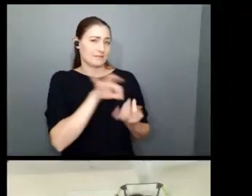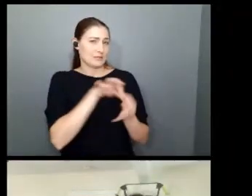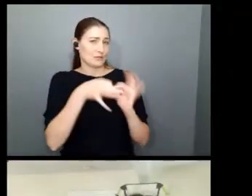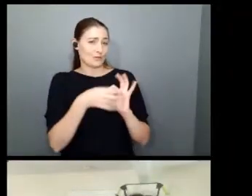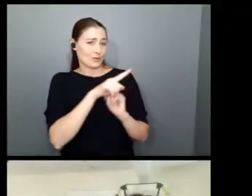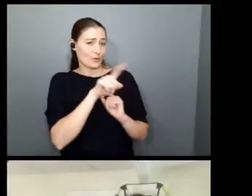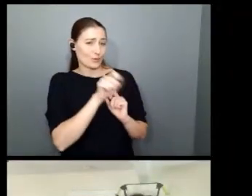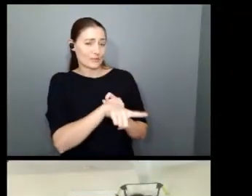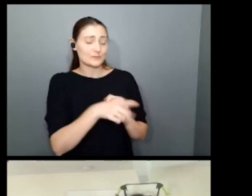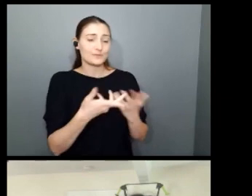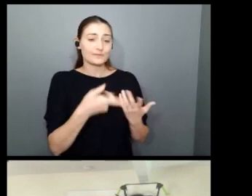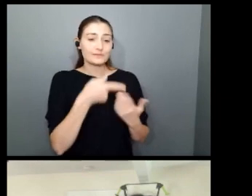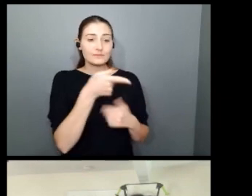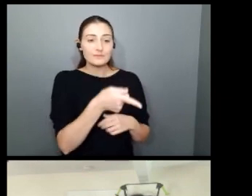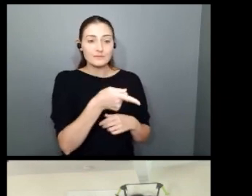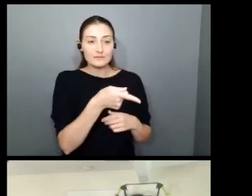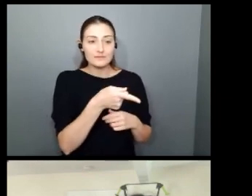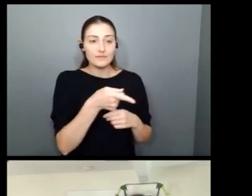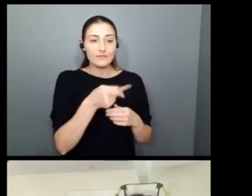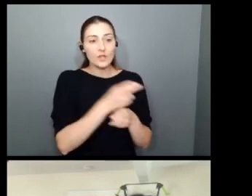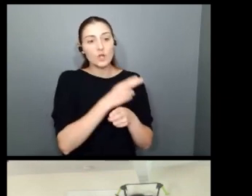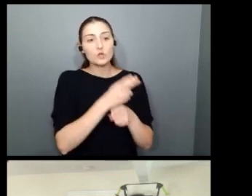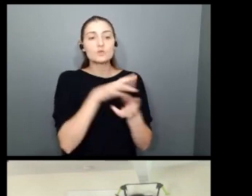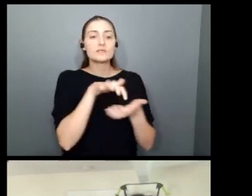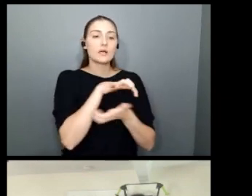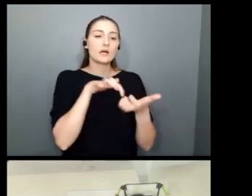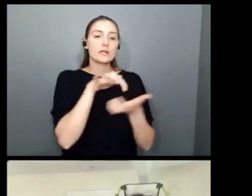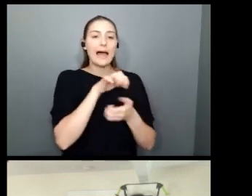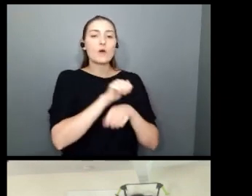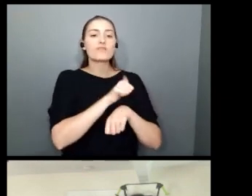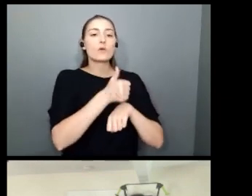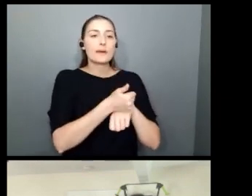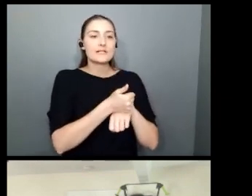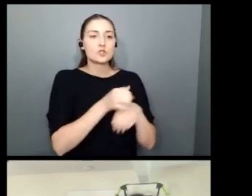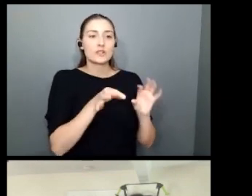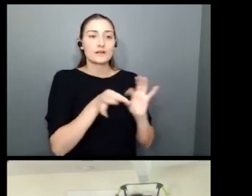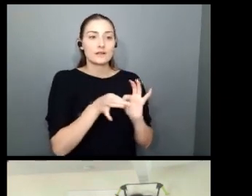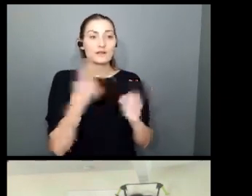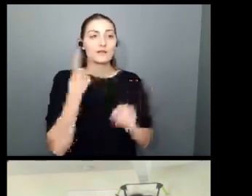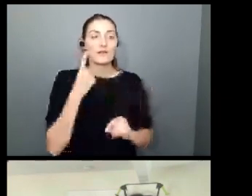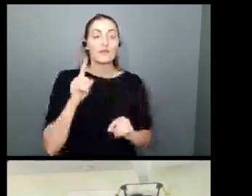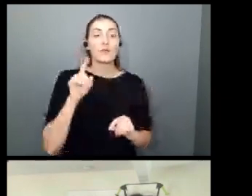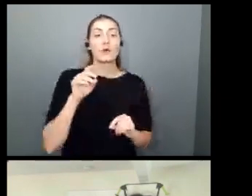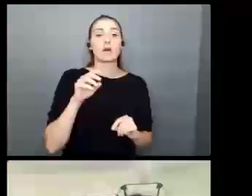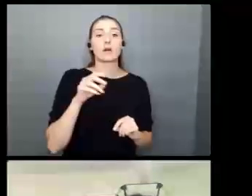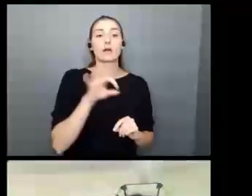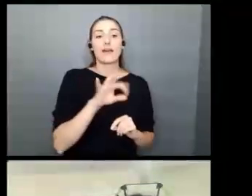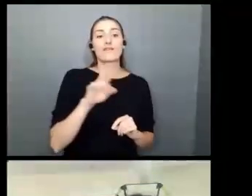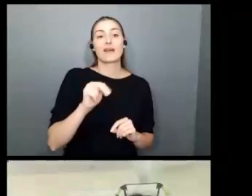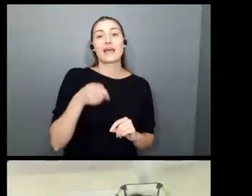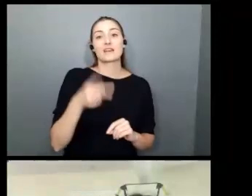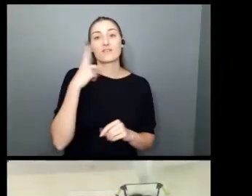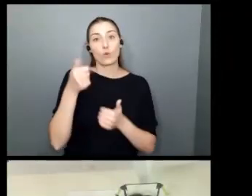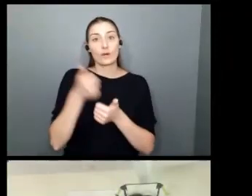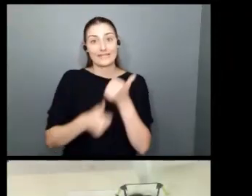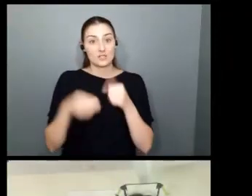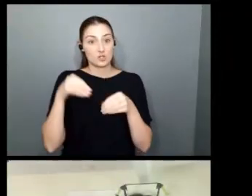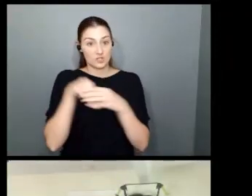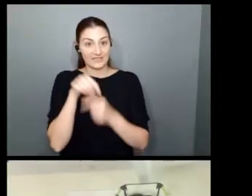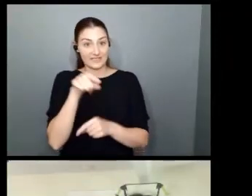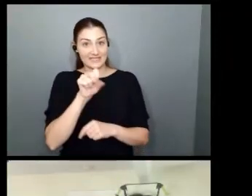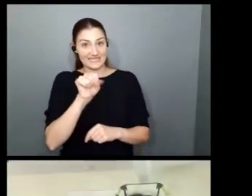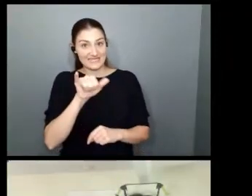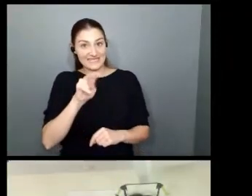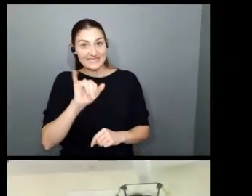can we use like CloudFormation linter, which is a CFN lint for the ForEach to validate the syntax of my template? Then the answer is yes. You